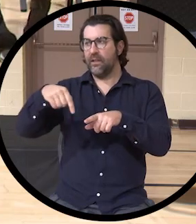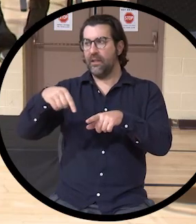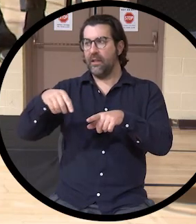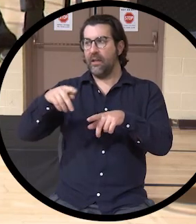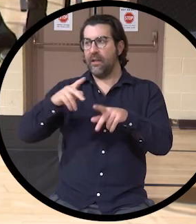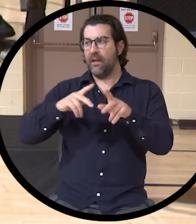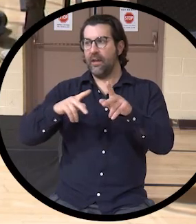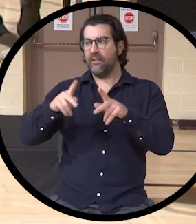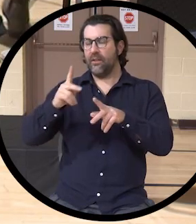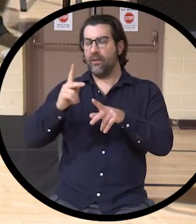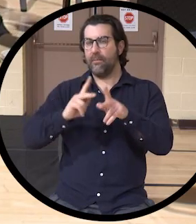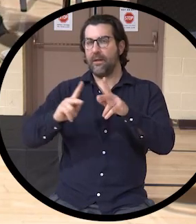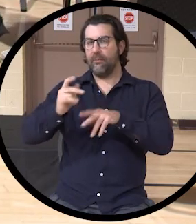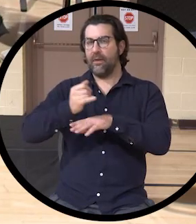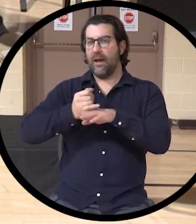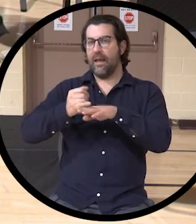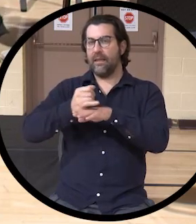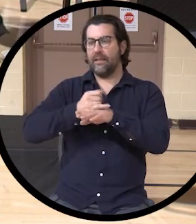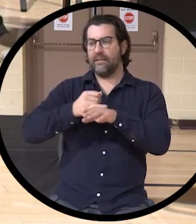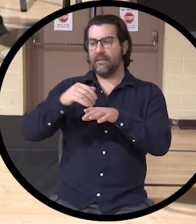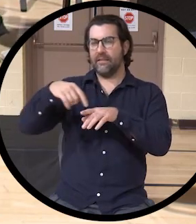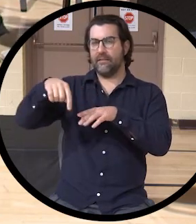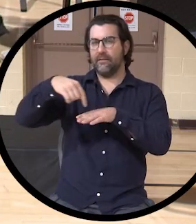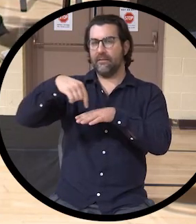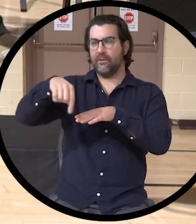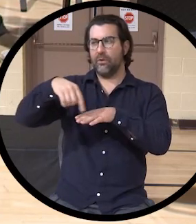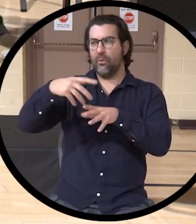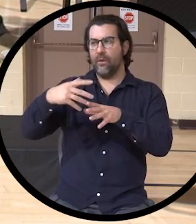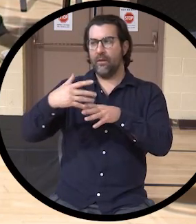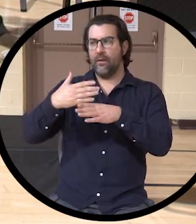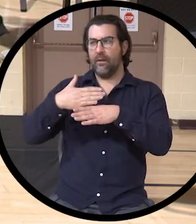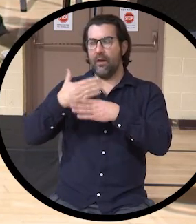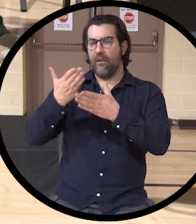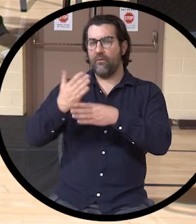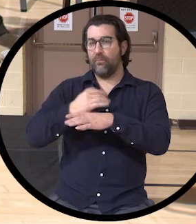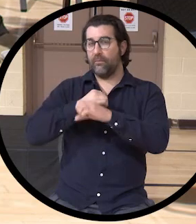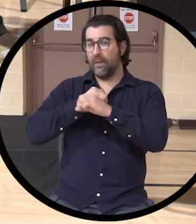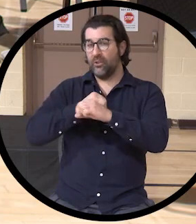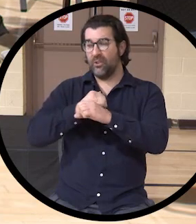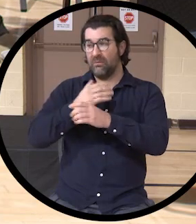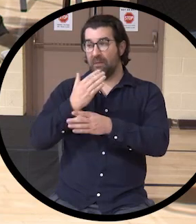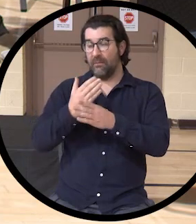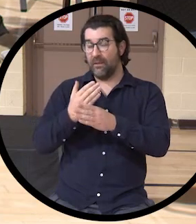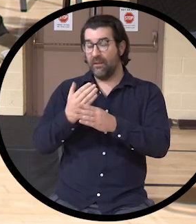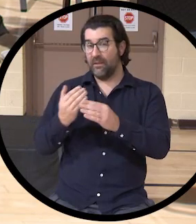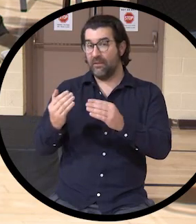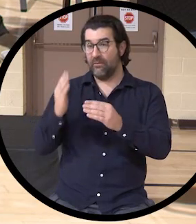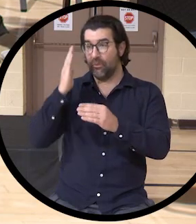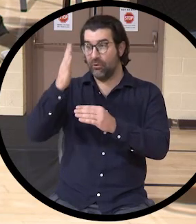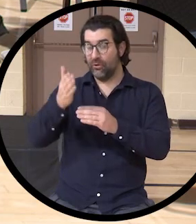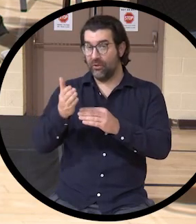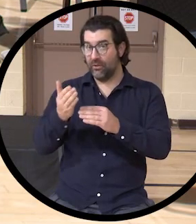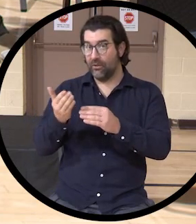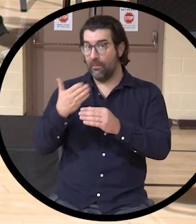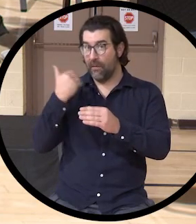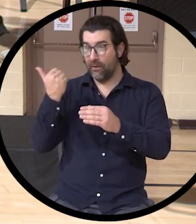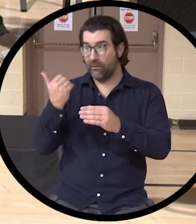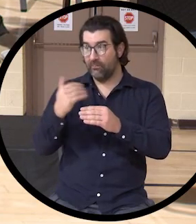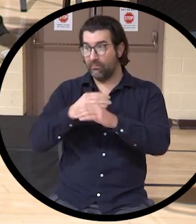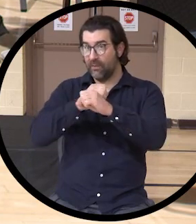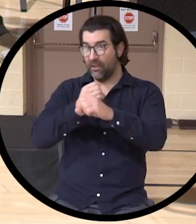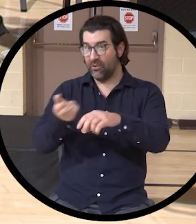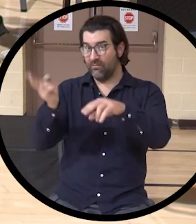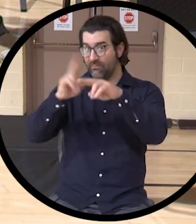pedestrian refuge islands, what kind of protection they offer, and whether they might offer more protection in the future. Is that fair summary?